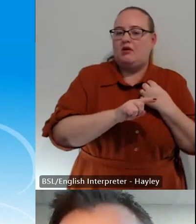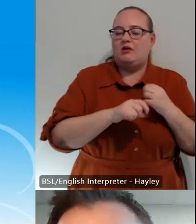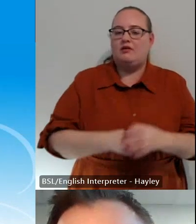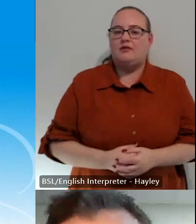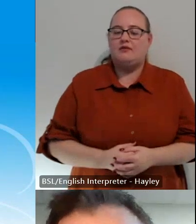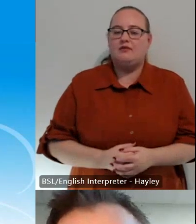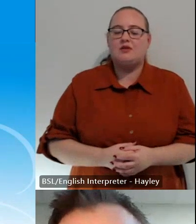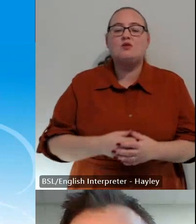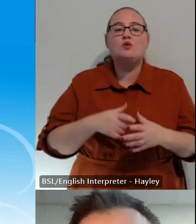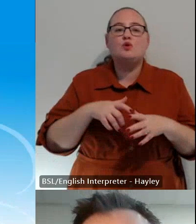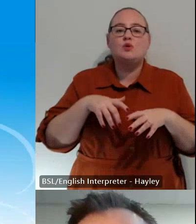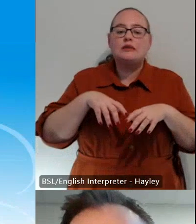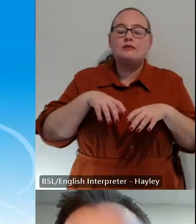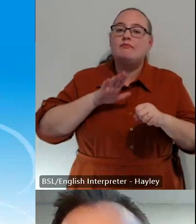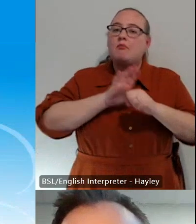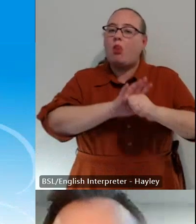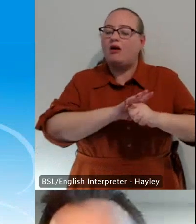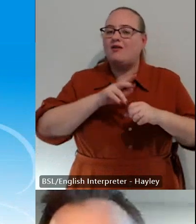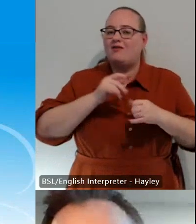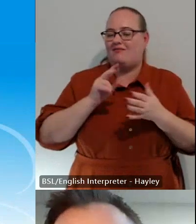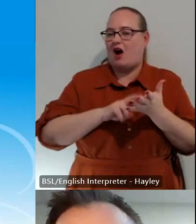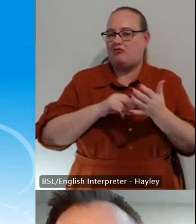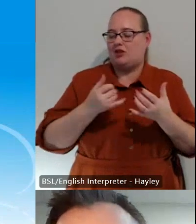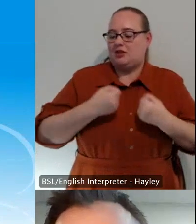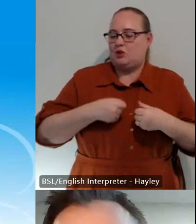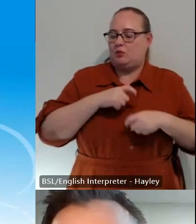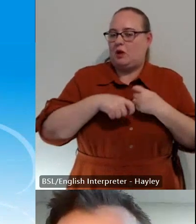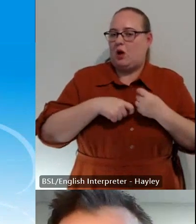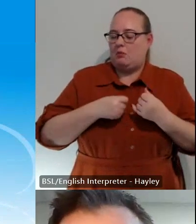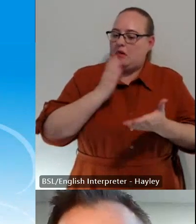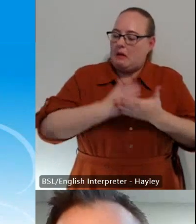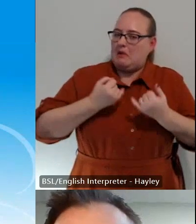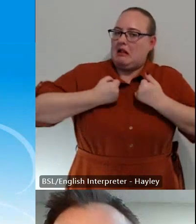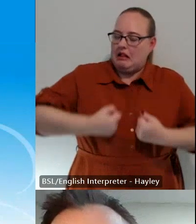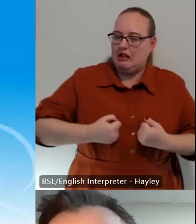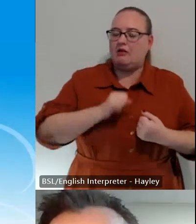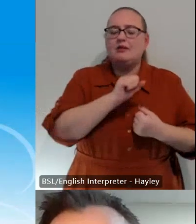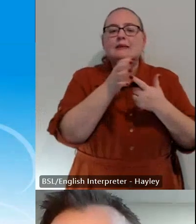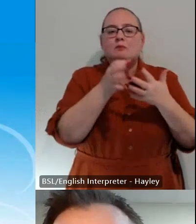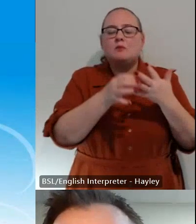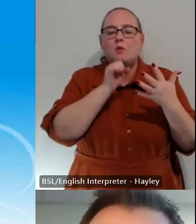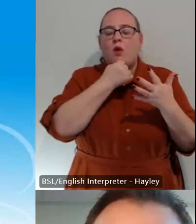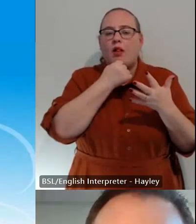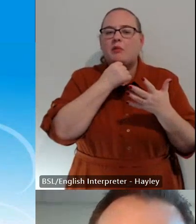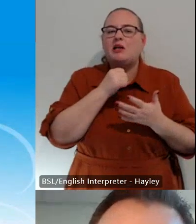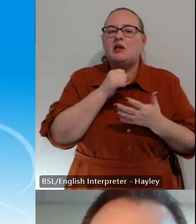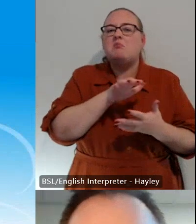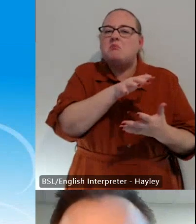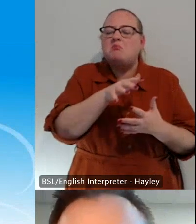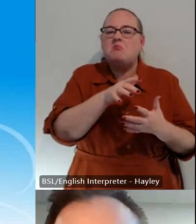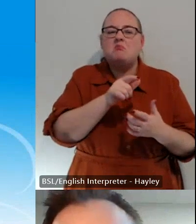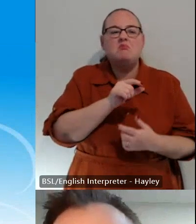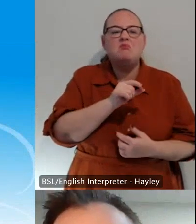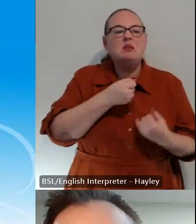virus doesn't get going. And so often kids are less likely to develop severe symptoms compared with adults. And we see this in influenza,